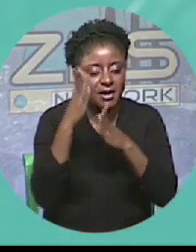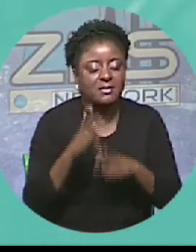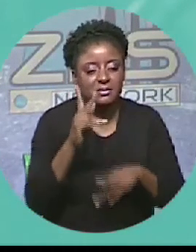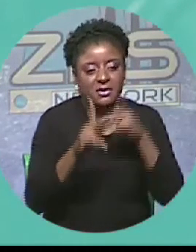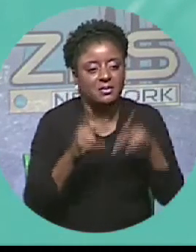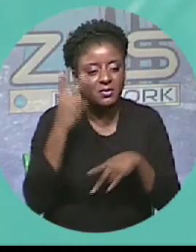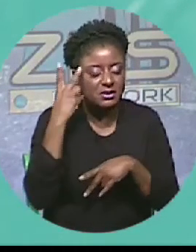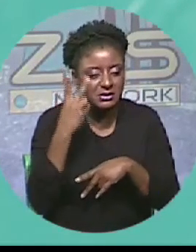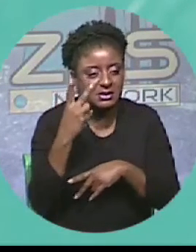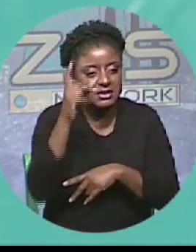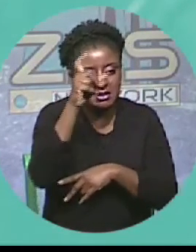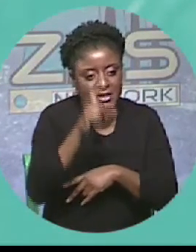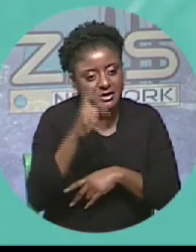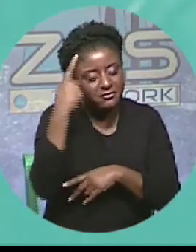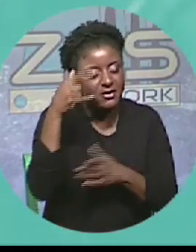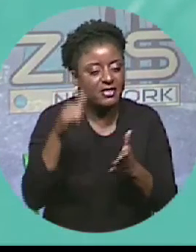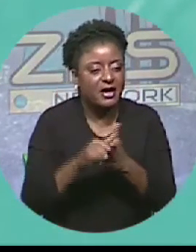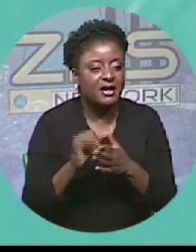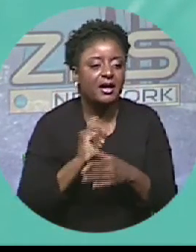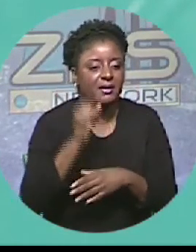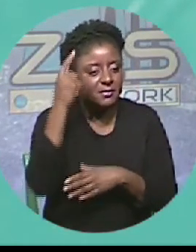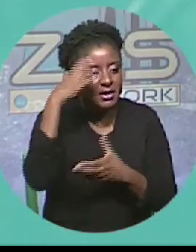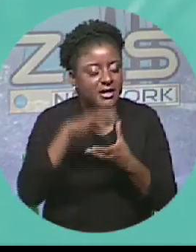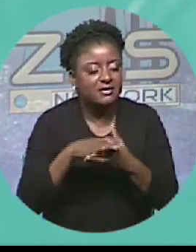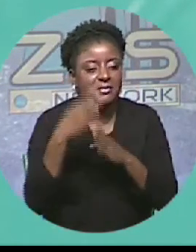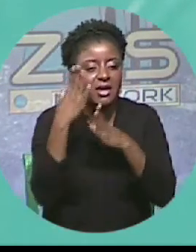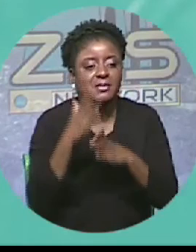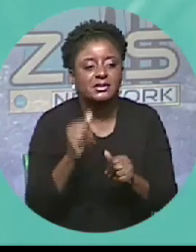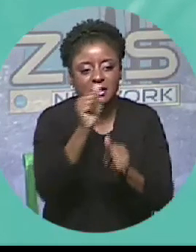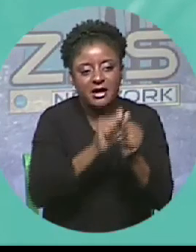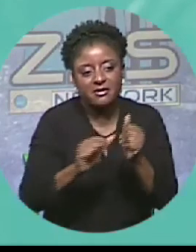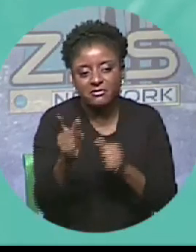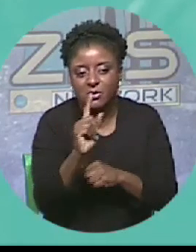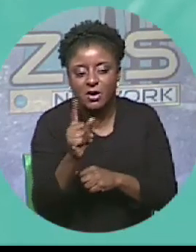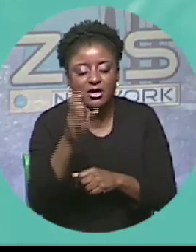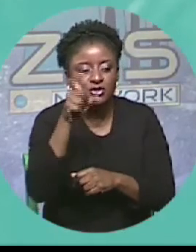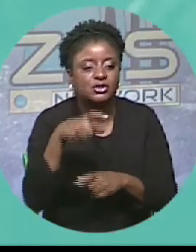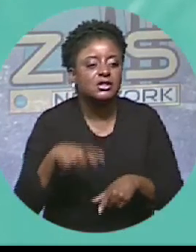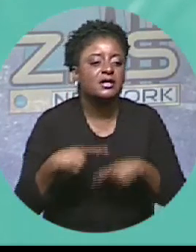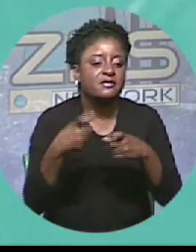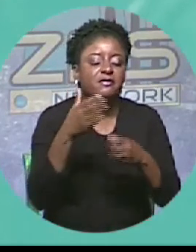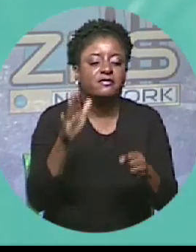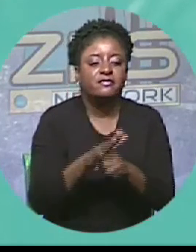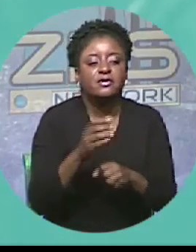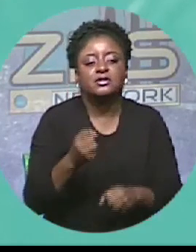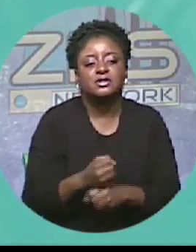that the Bahamians everywhere should give their full support